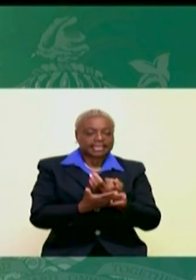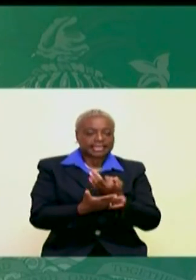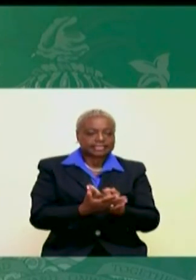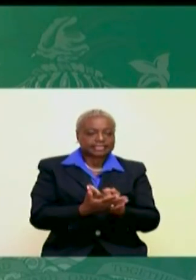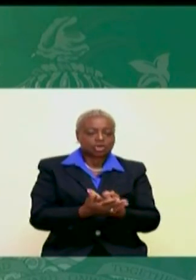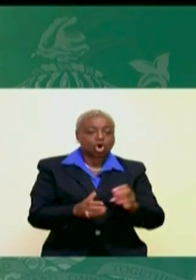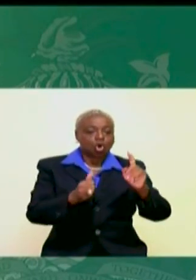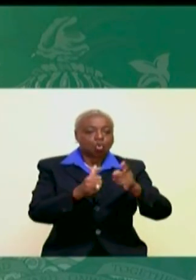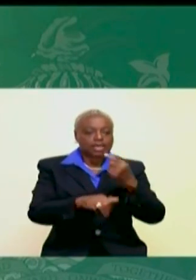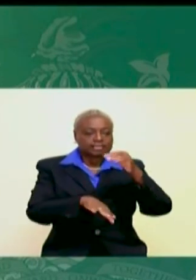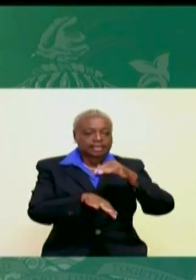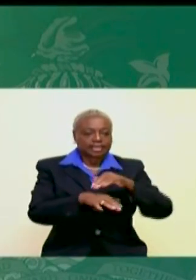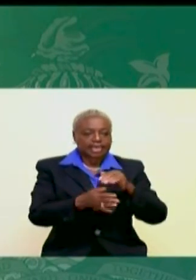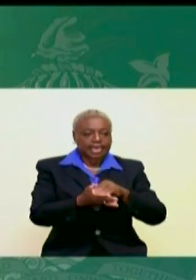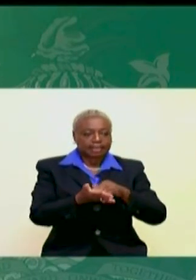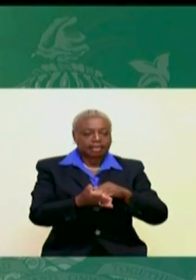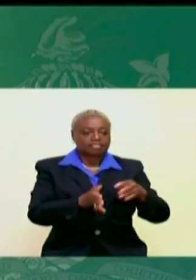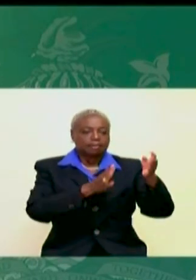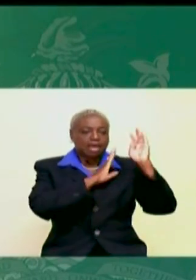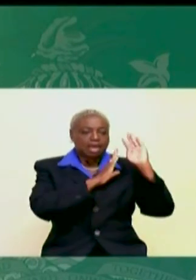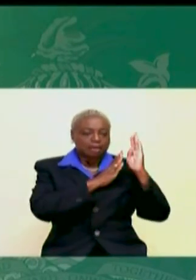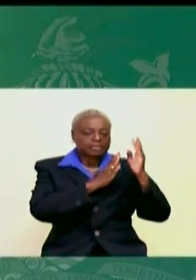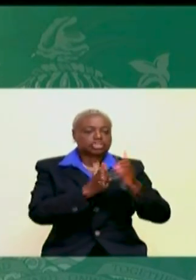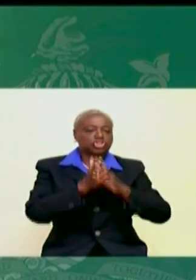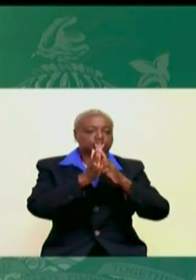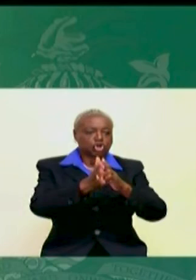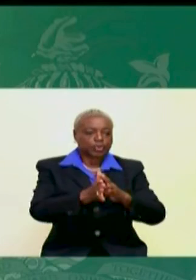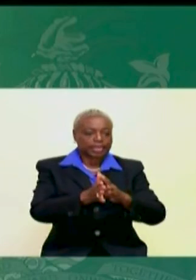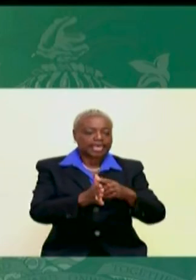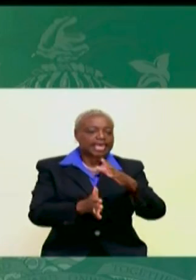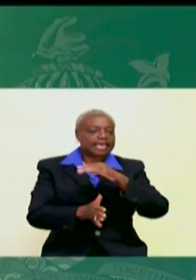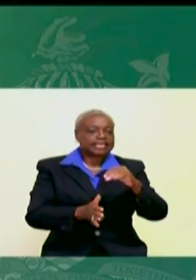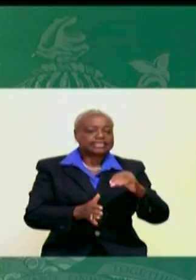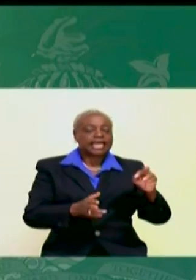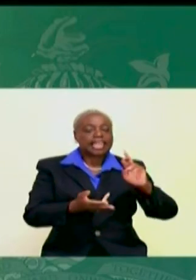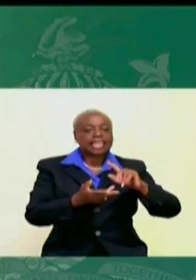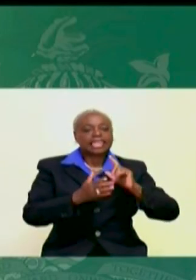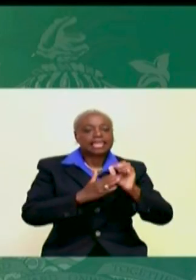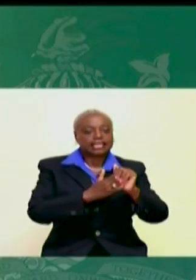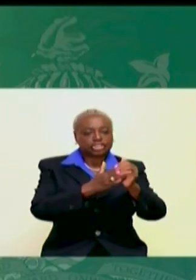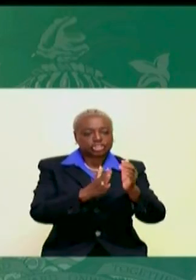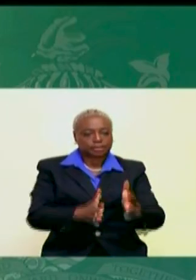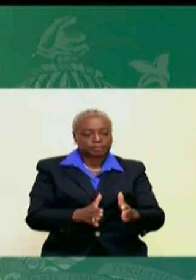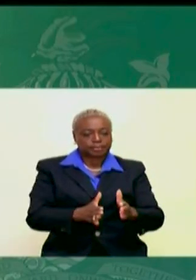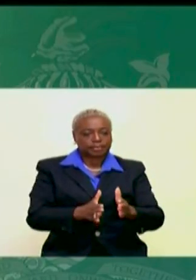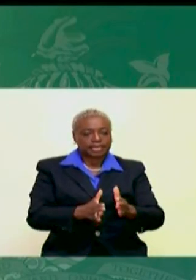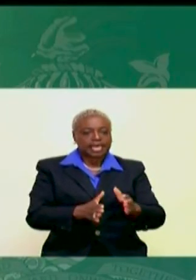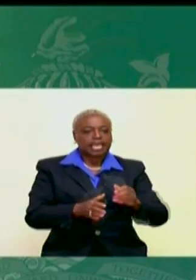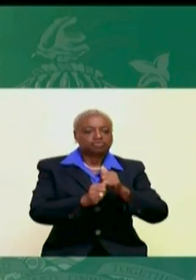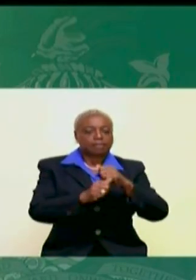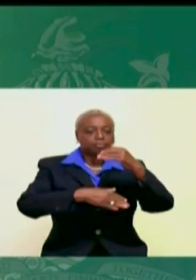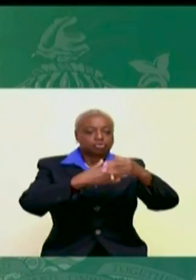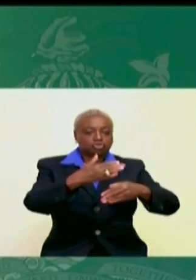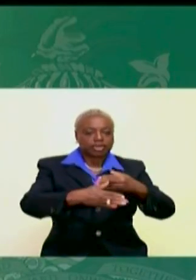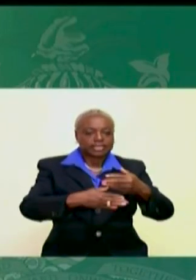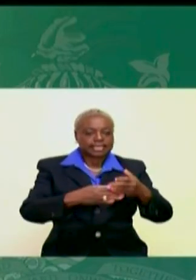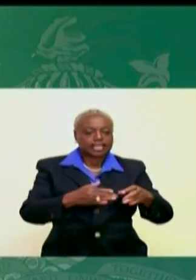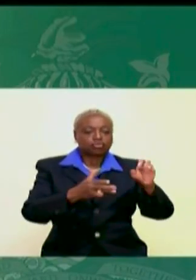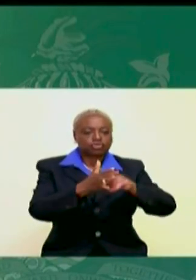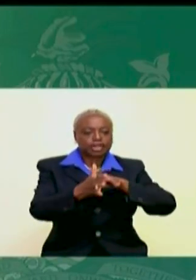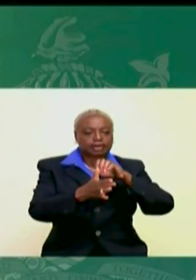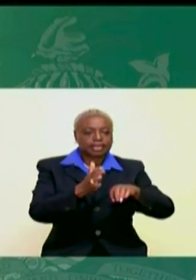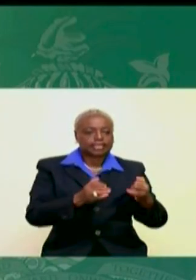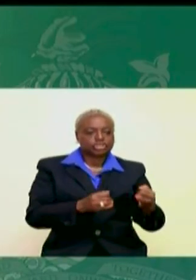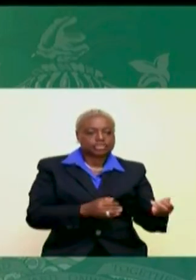the Bahamas is demonstrating its leadership in driving progress on critical issues that impact our